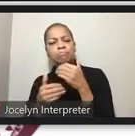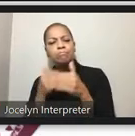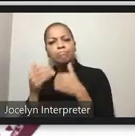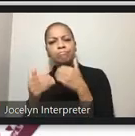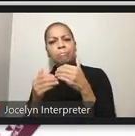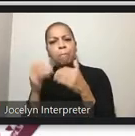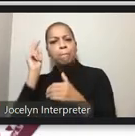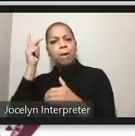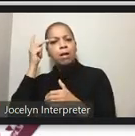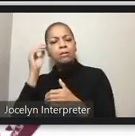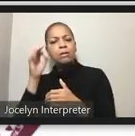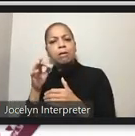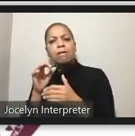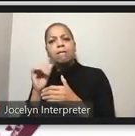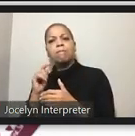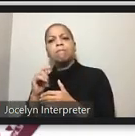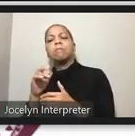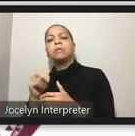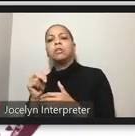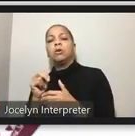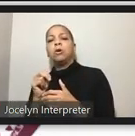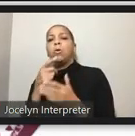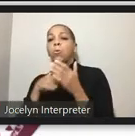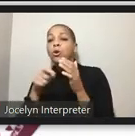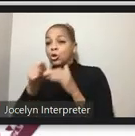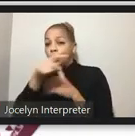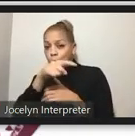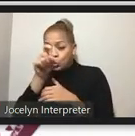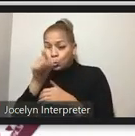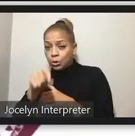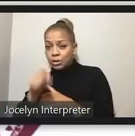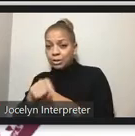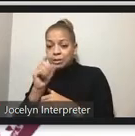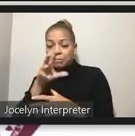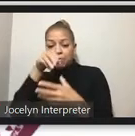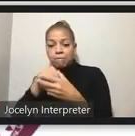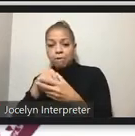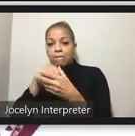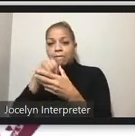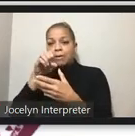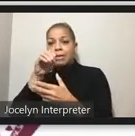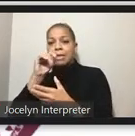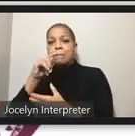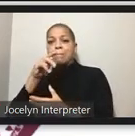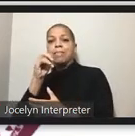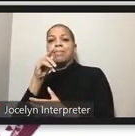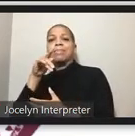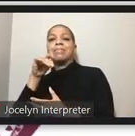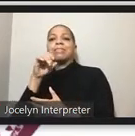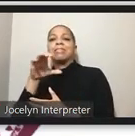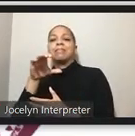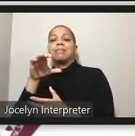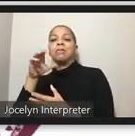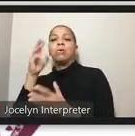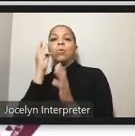what conditions do you need to be able to engage in empathetic witnessing practices?